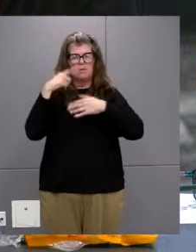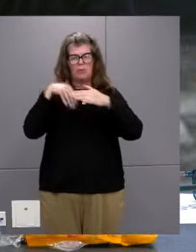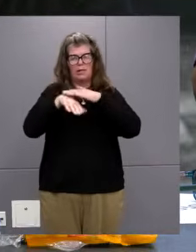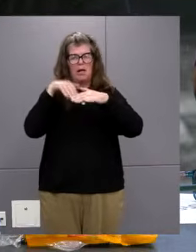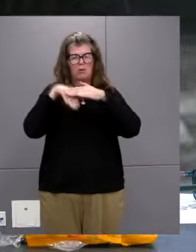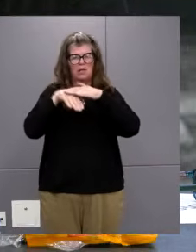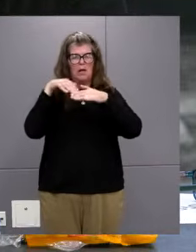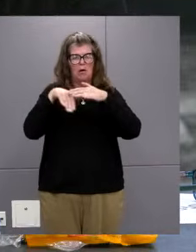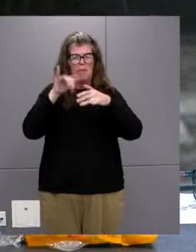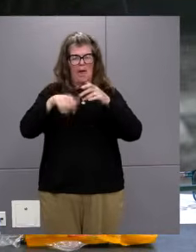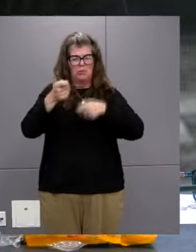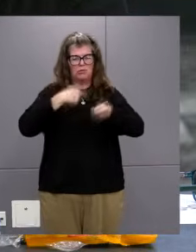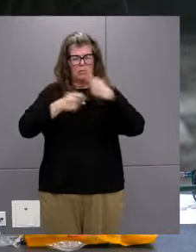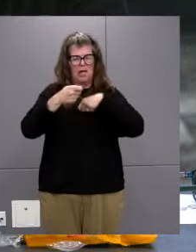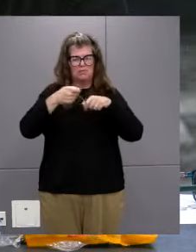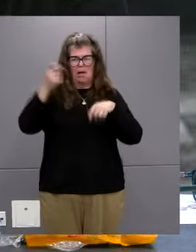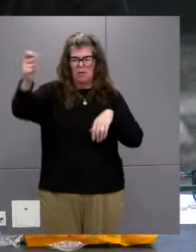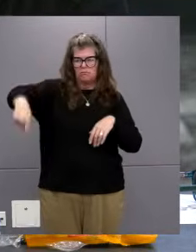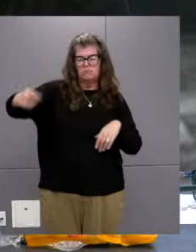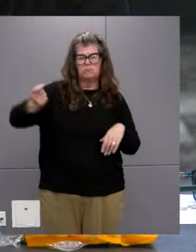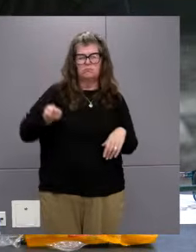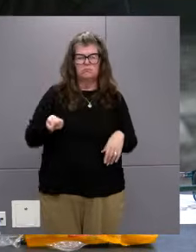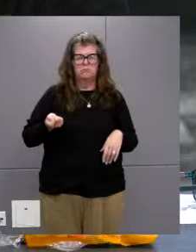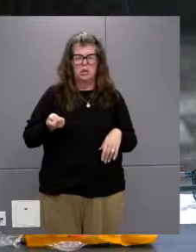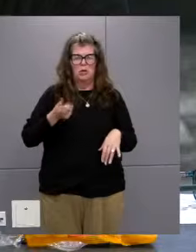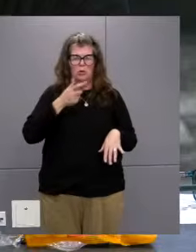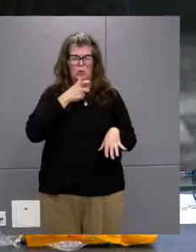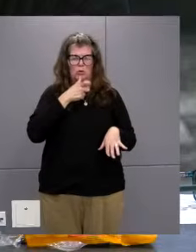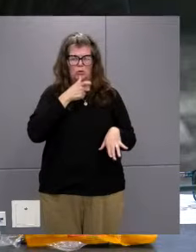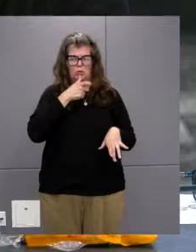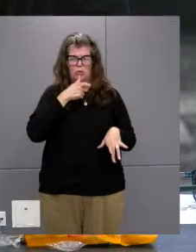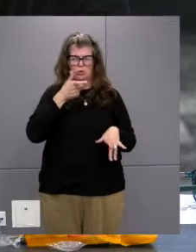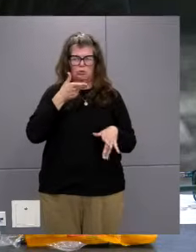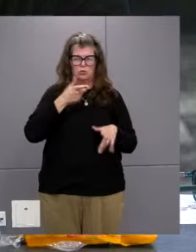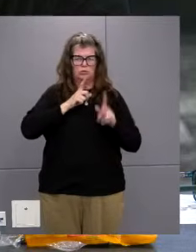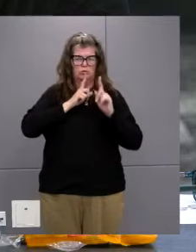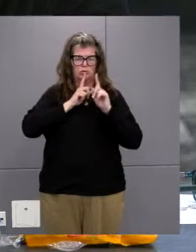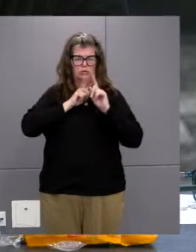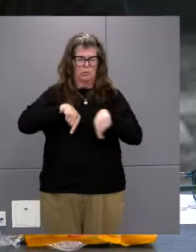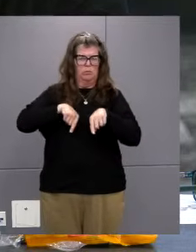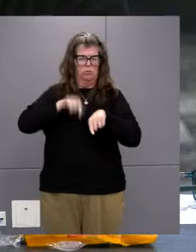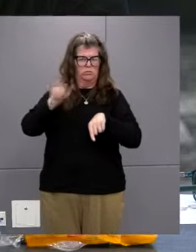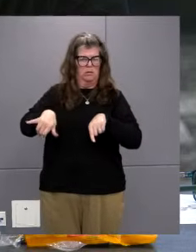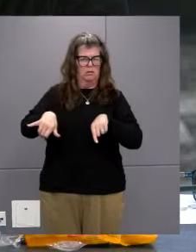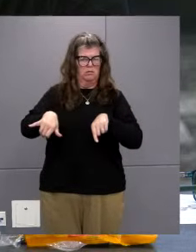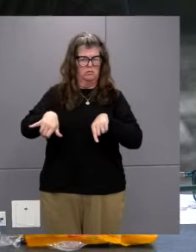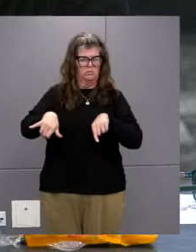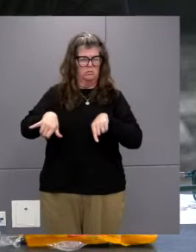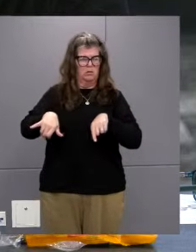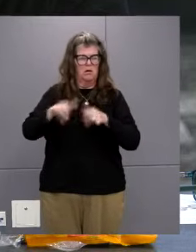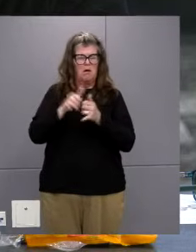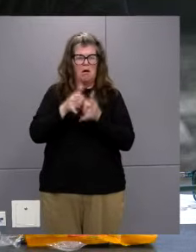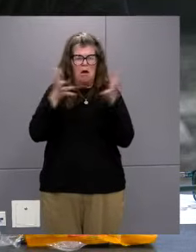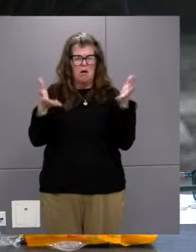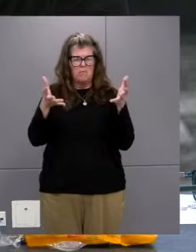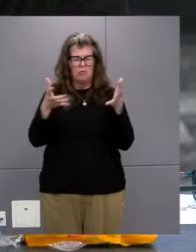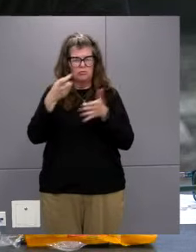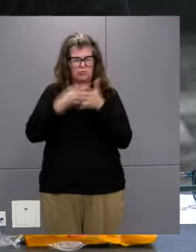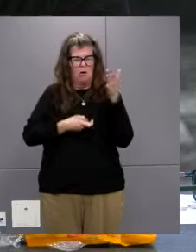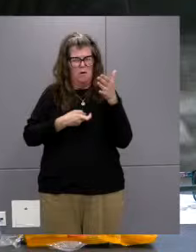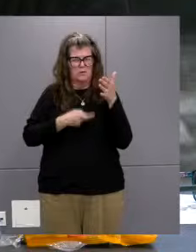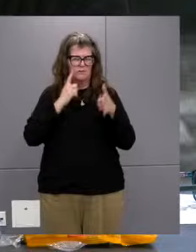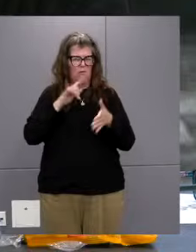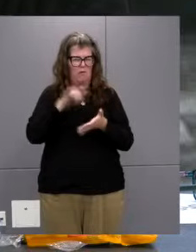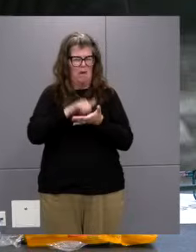replaced by the card. At whose directive was this work done? How much was the cost of the